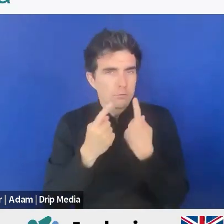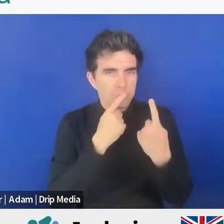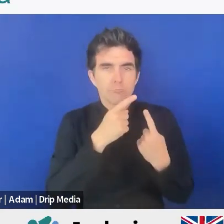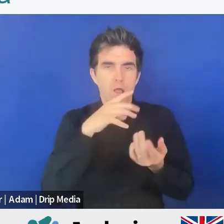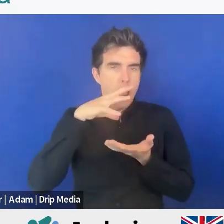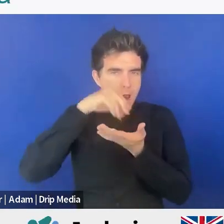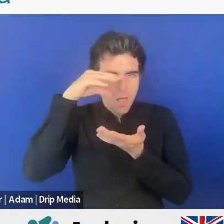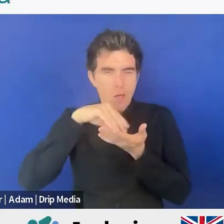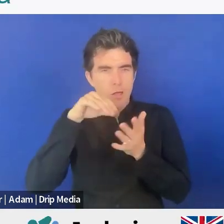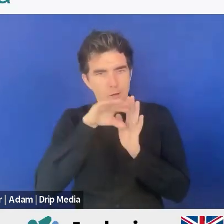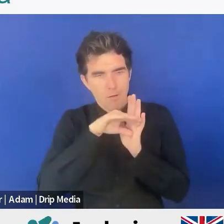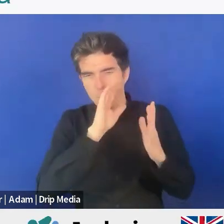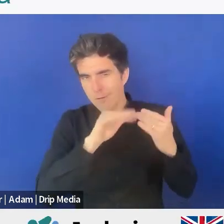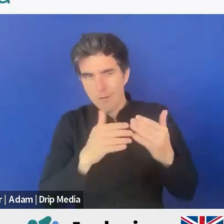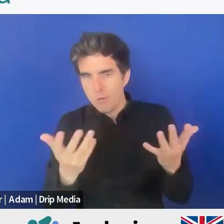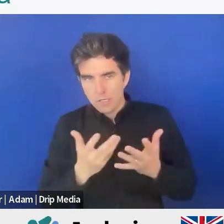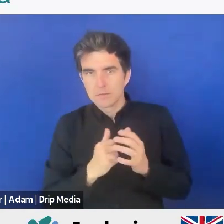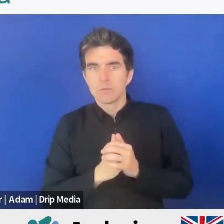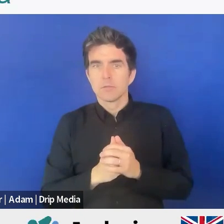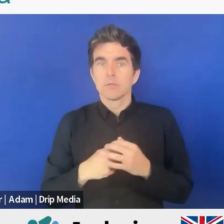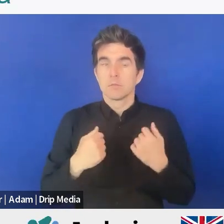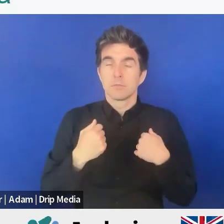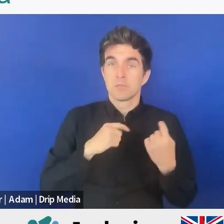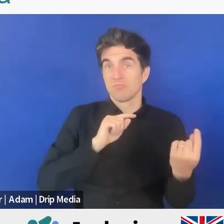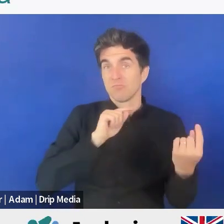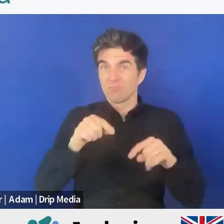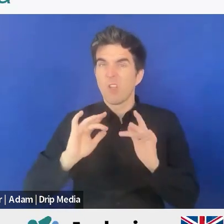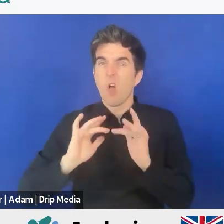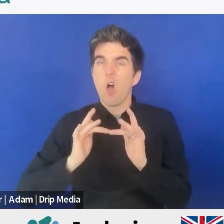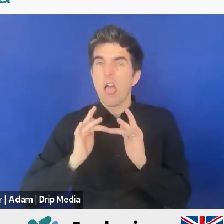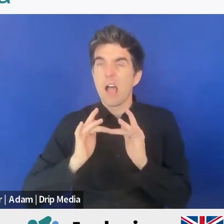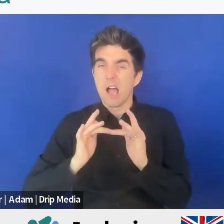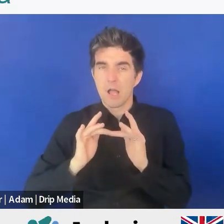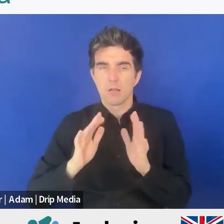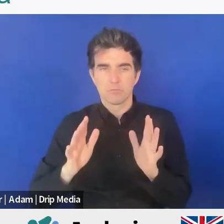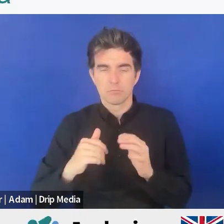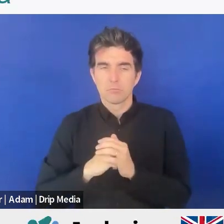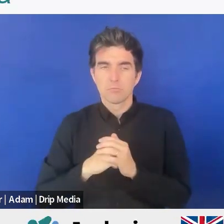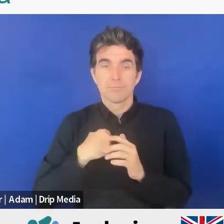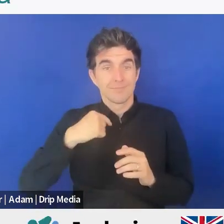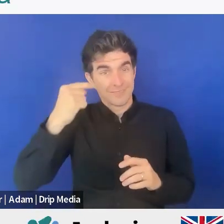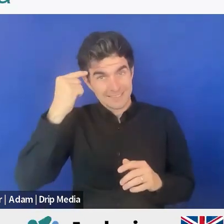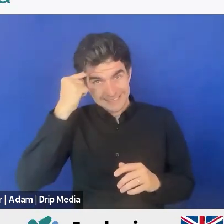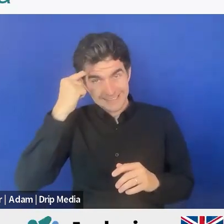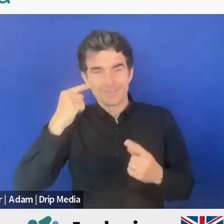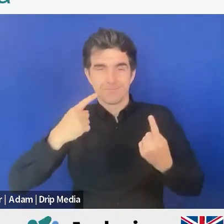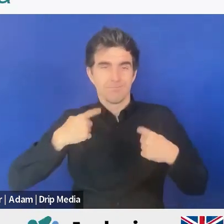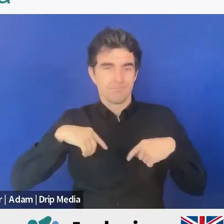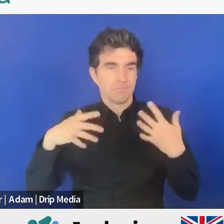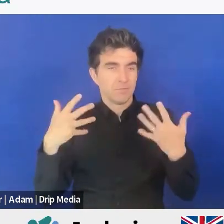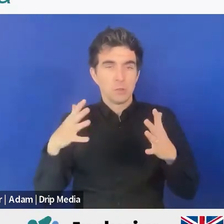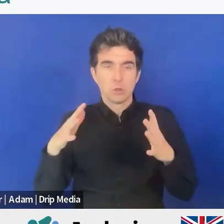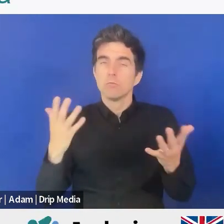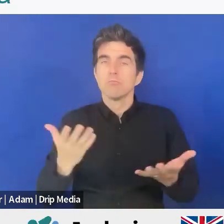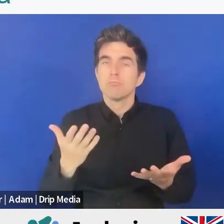Yeah, just coming back online. I mean, I think that we've already within FCDO, I said there's